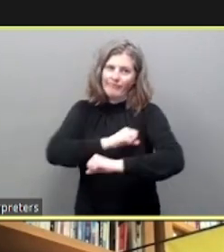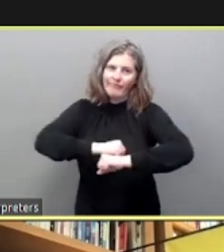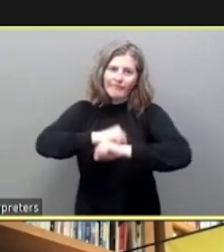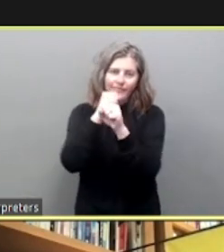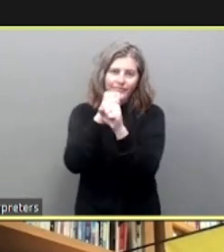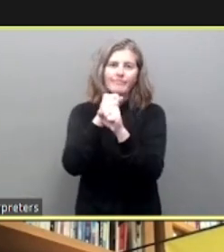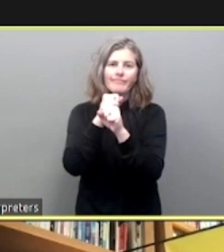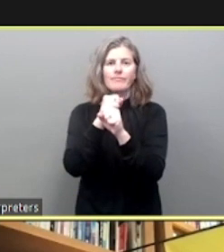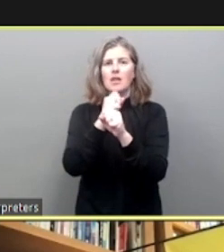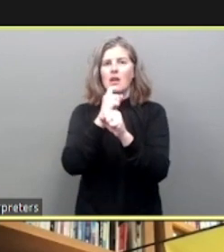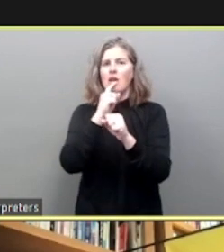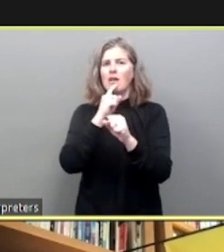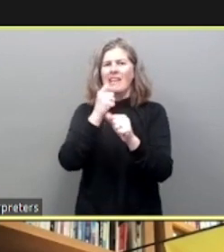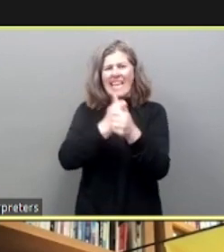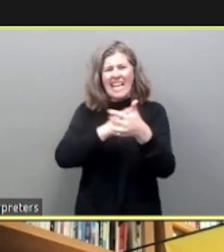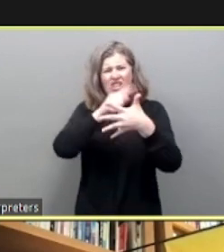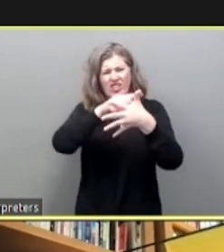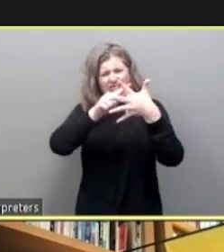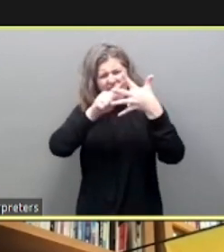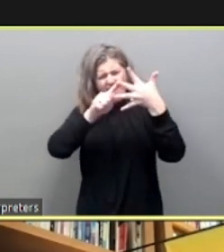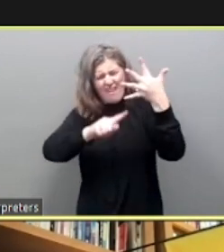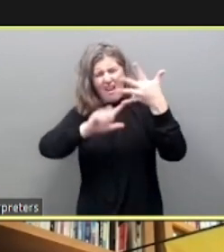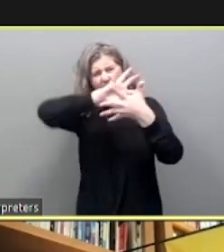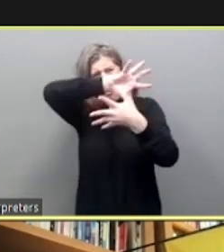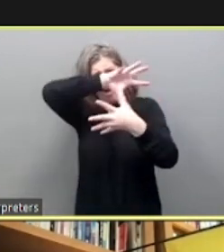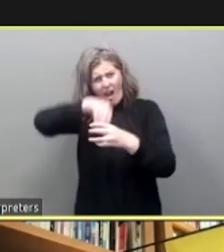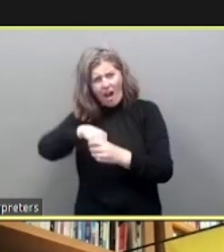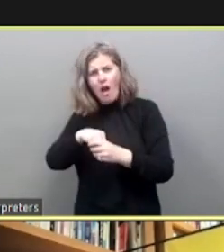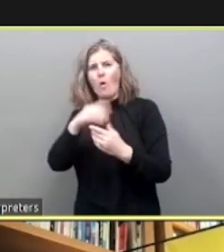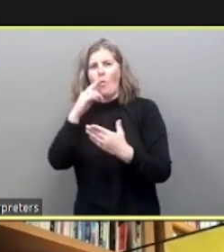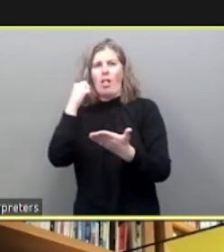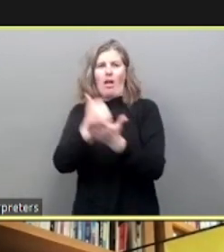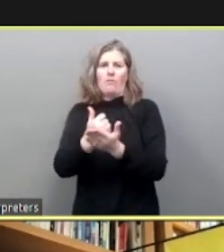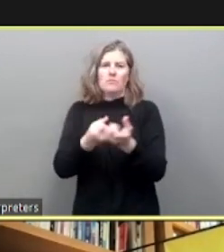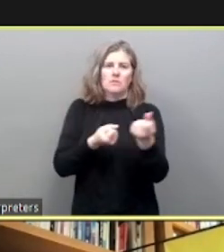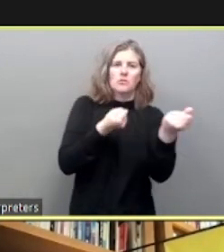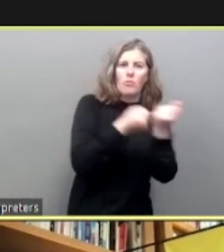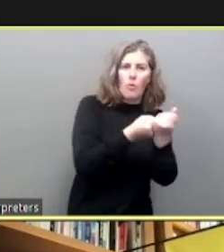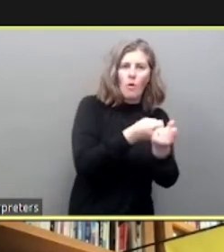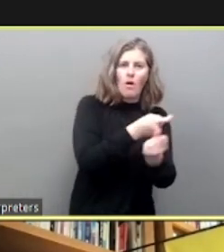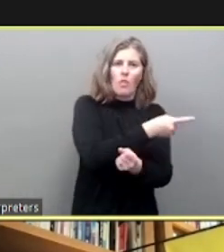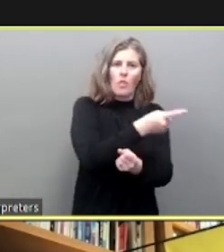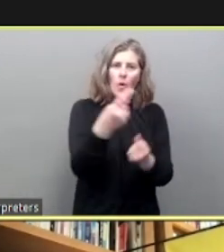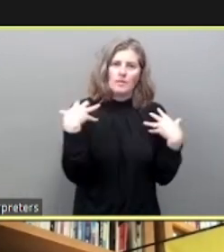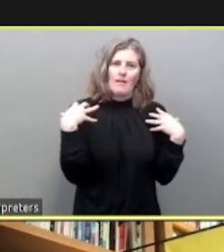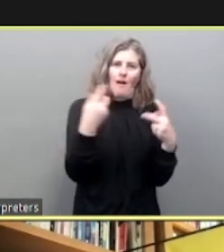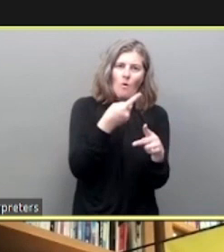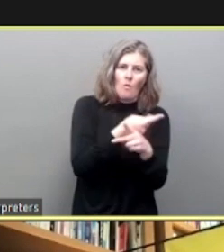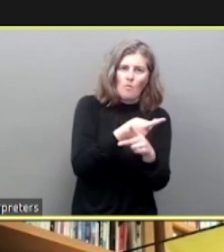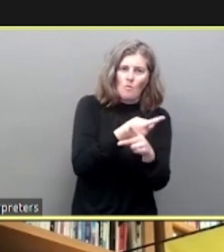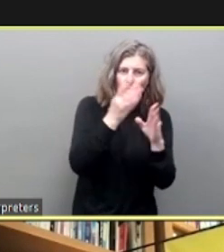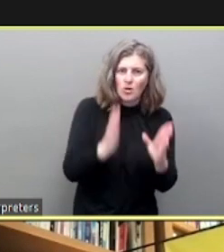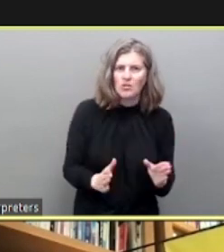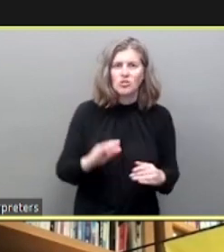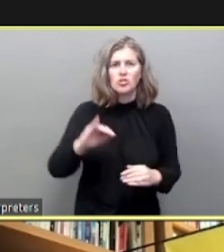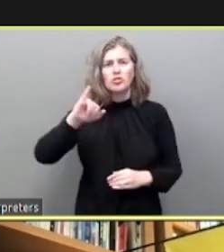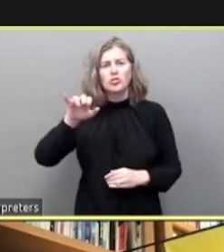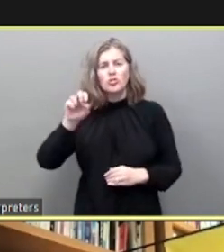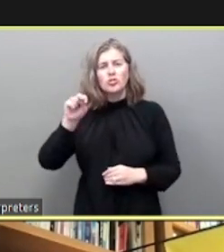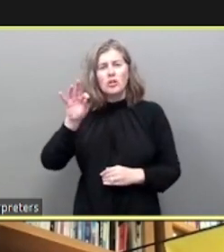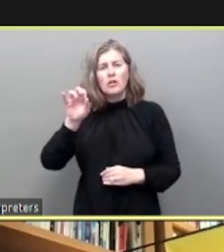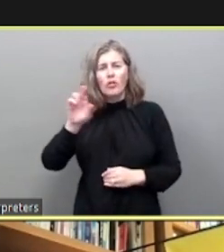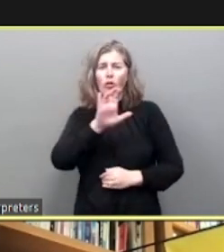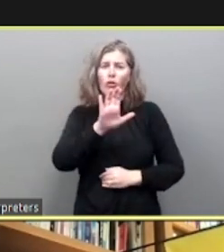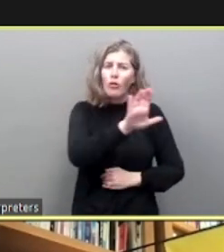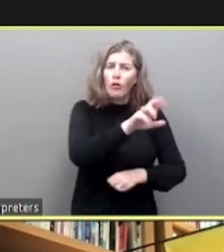care. Each one of those things and everything we've mentioned today is something we can do to help Jennifer and her colleagues and all